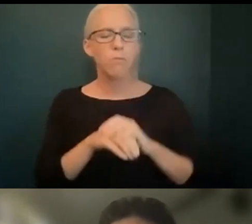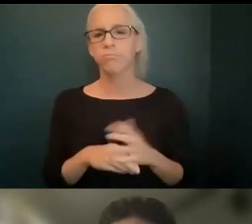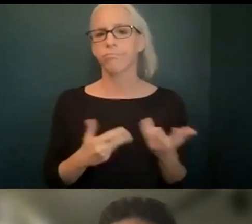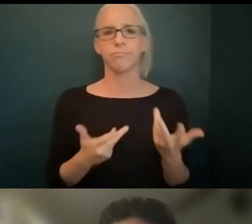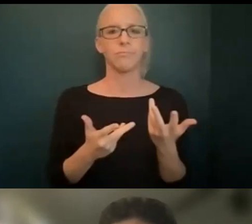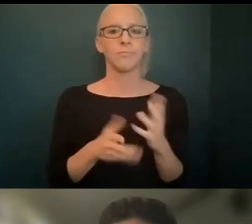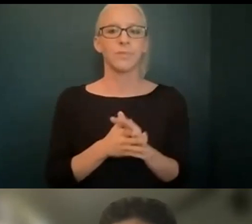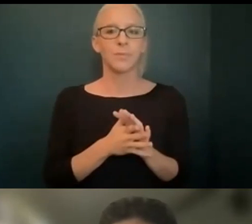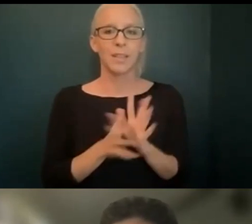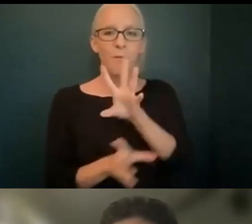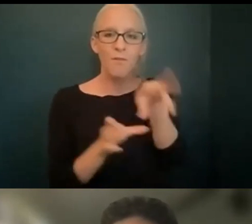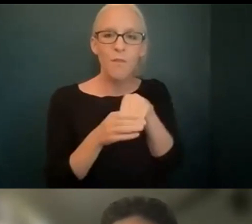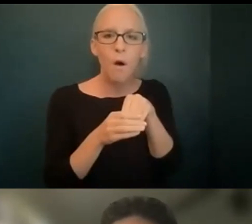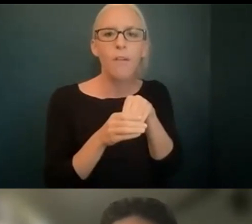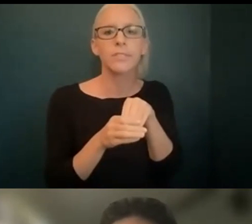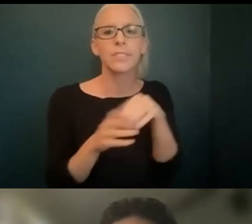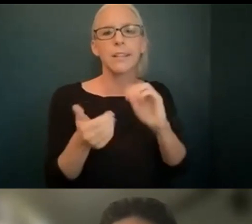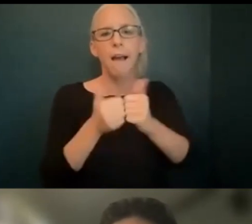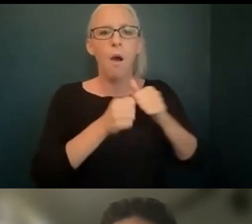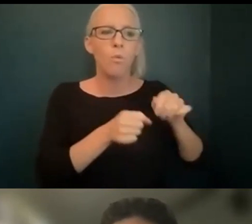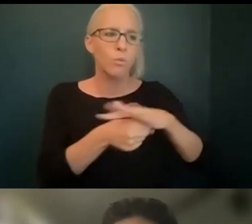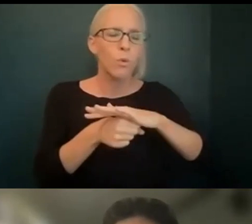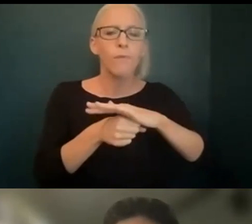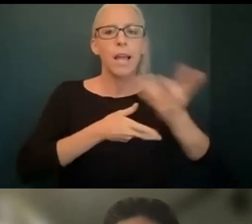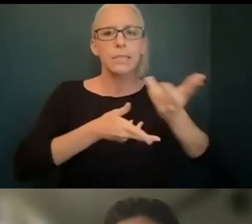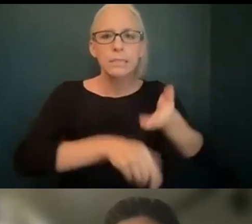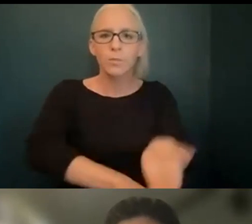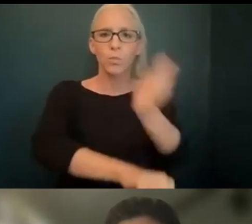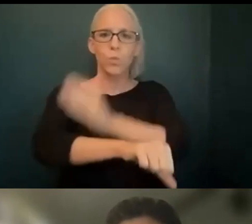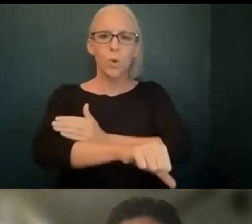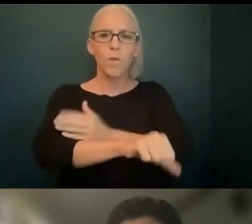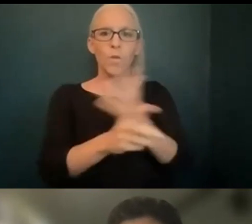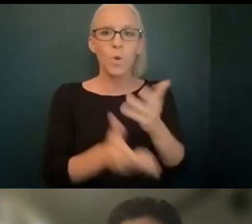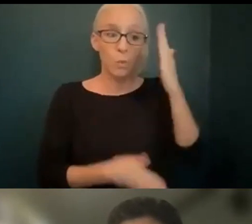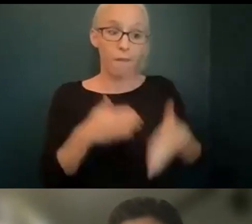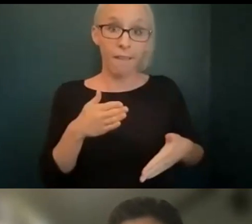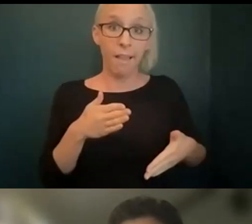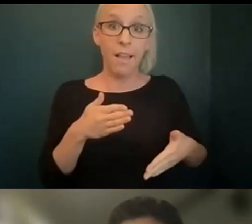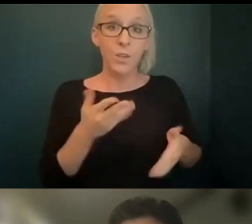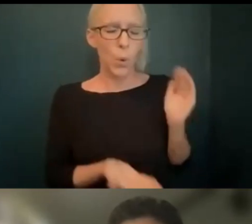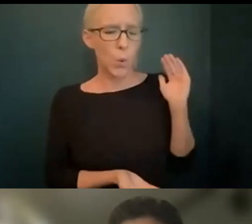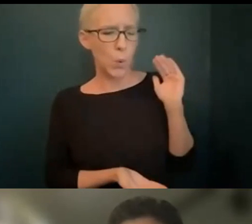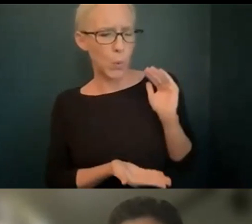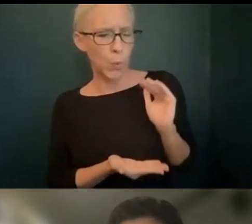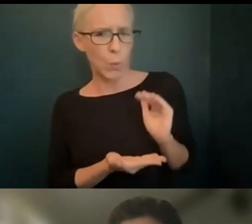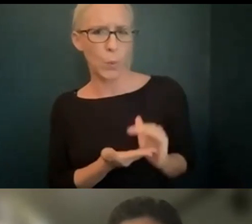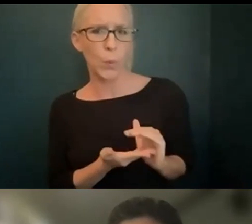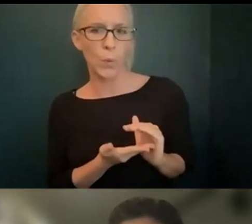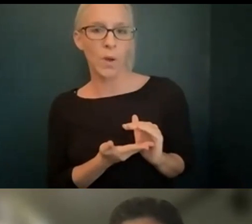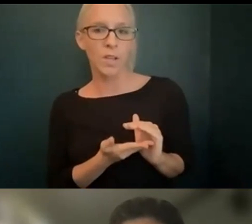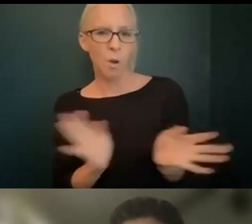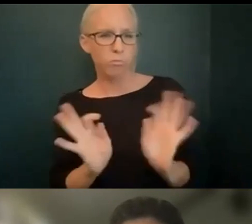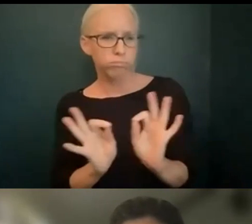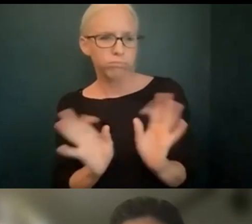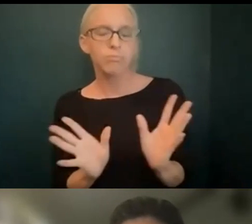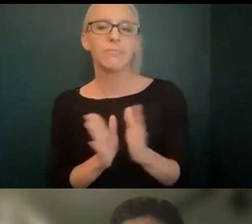by thinking, how we can end the pandemic or at least reduce it to smithereens, as I tell everybody, so we could